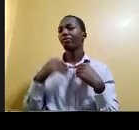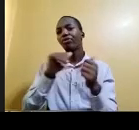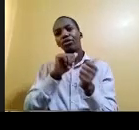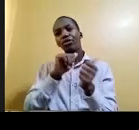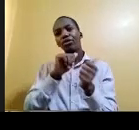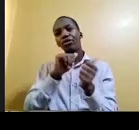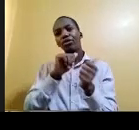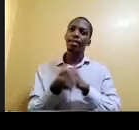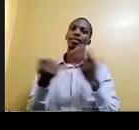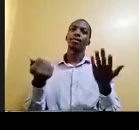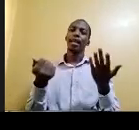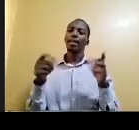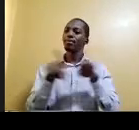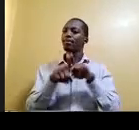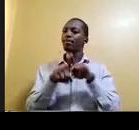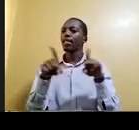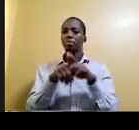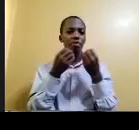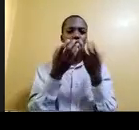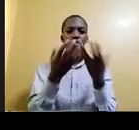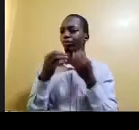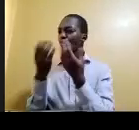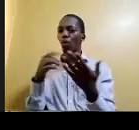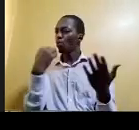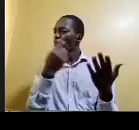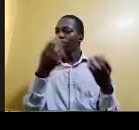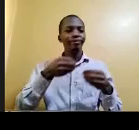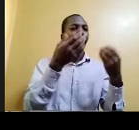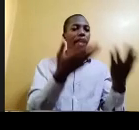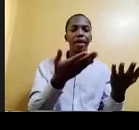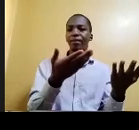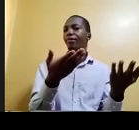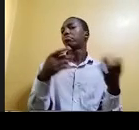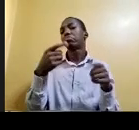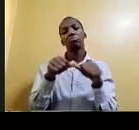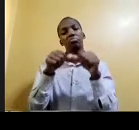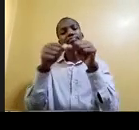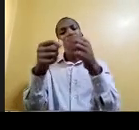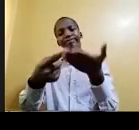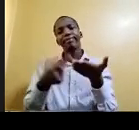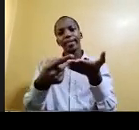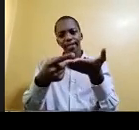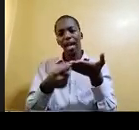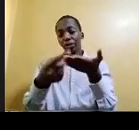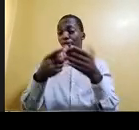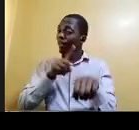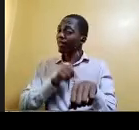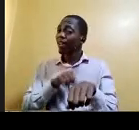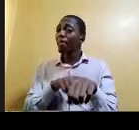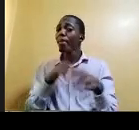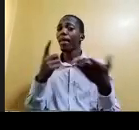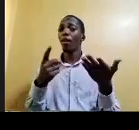and the details on, for example, who will issue them are at the moment out for consultation. The timing of the issuance